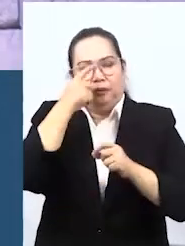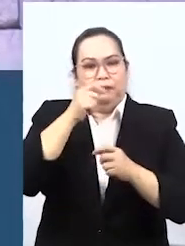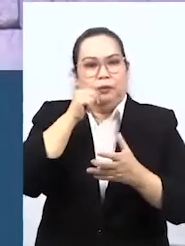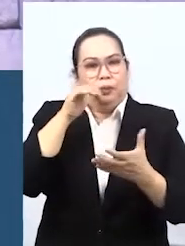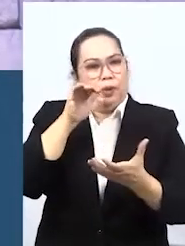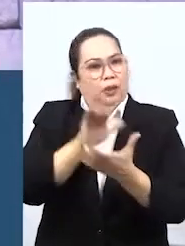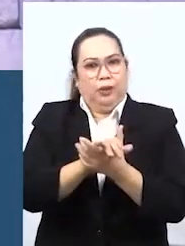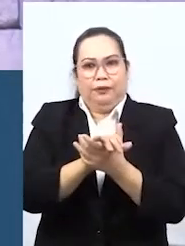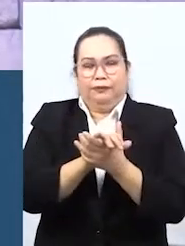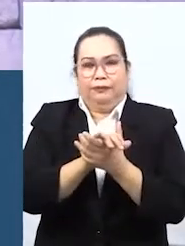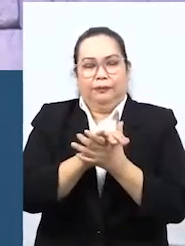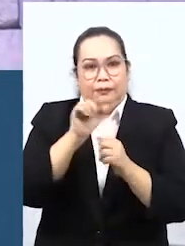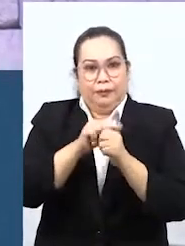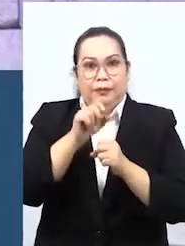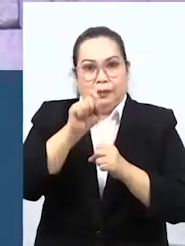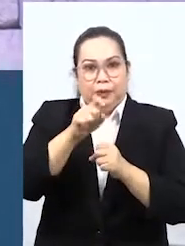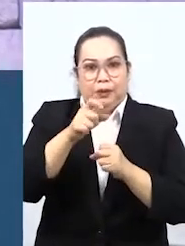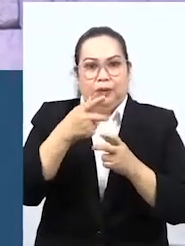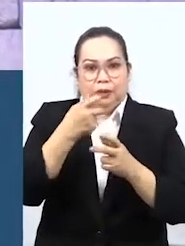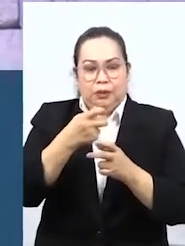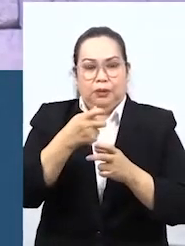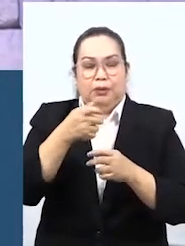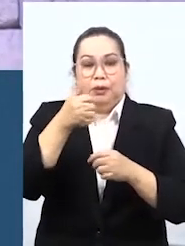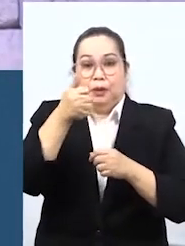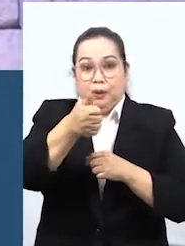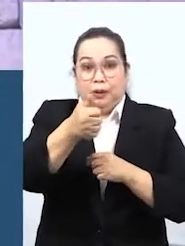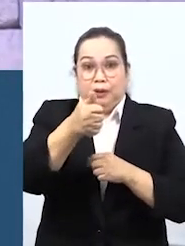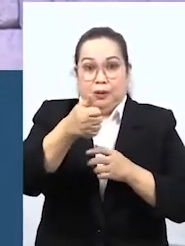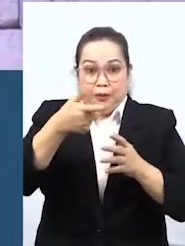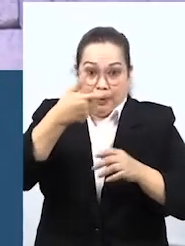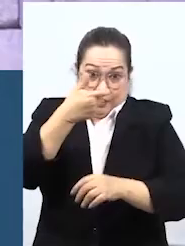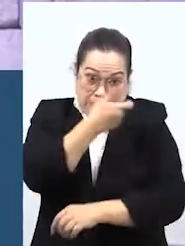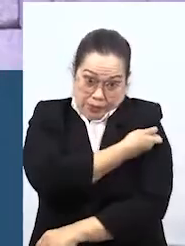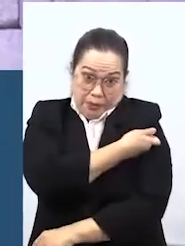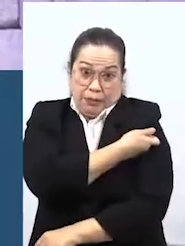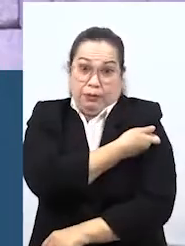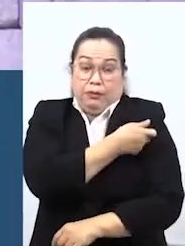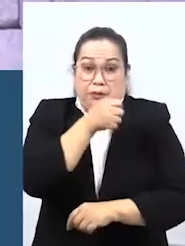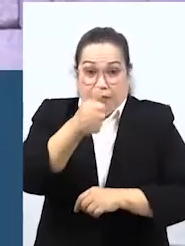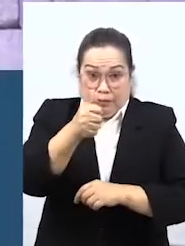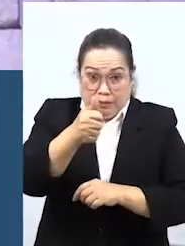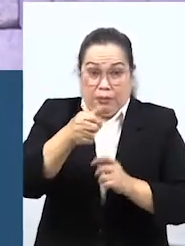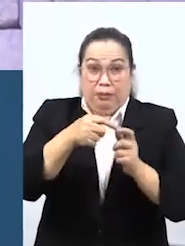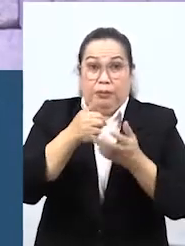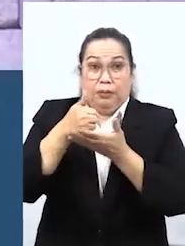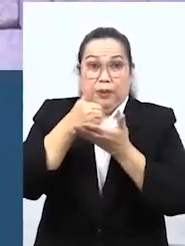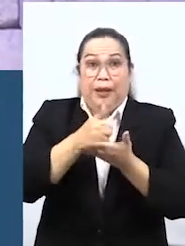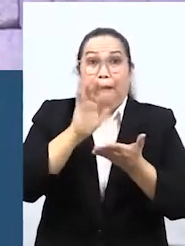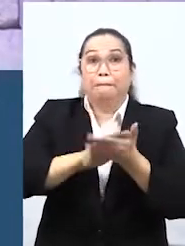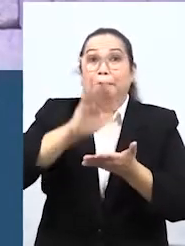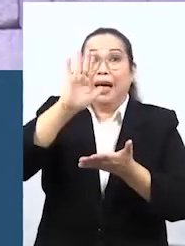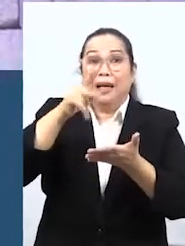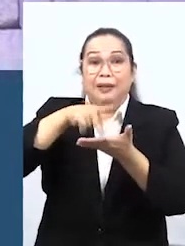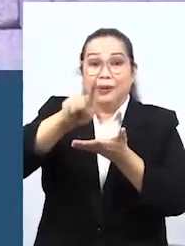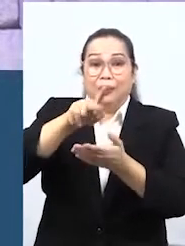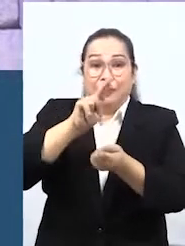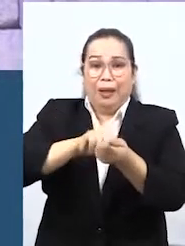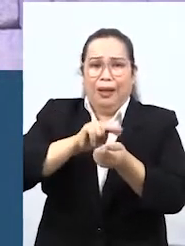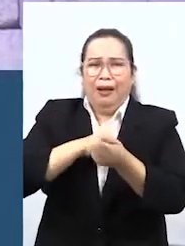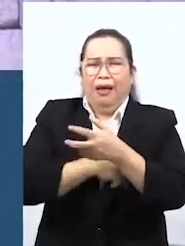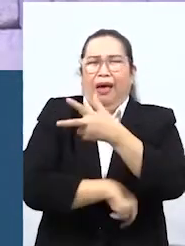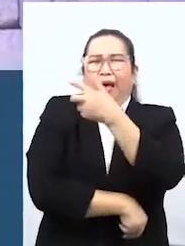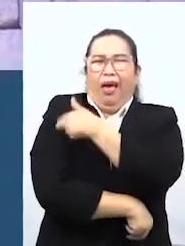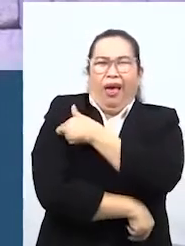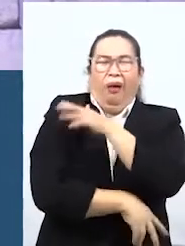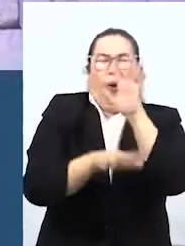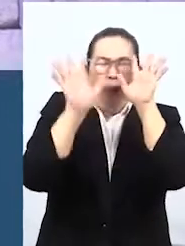wife and so I have to do ity Grabe Sometimes I will make a mistake she ah she